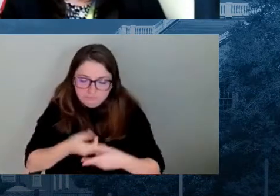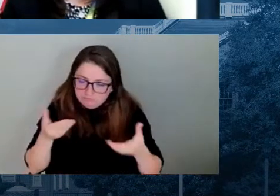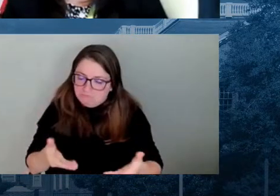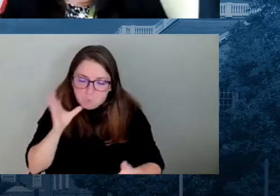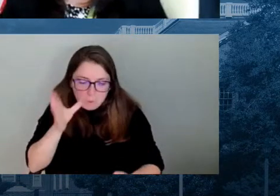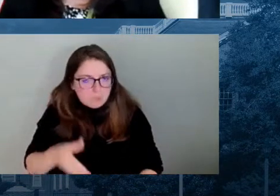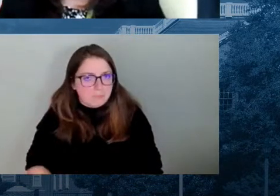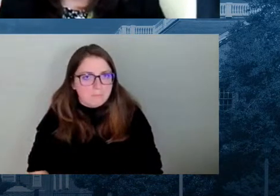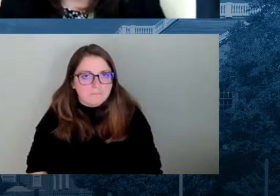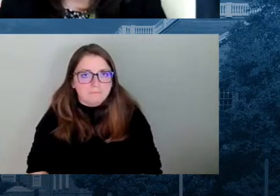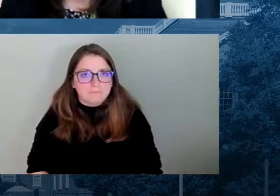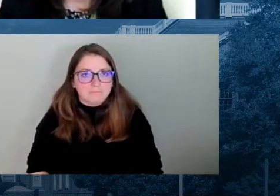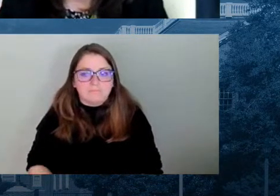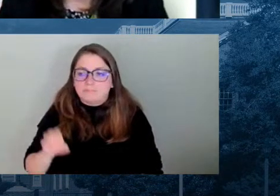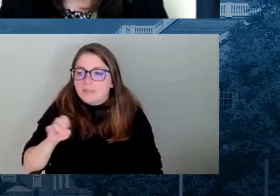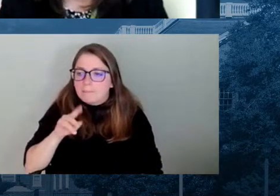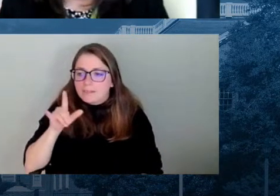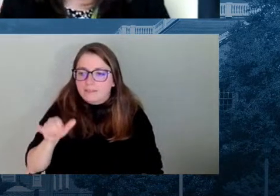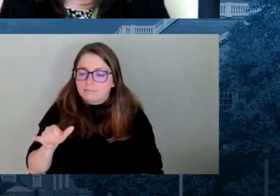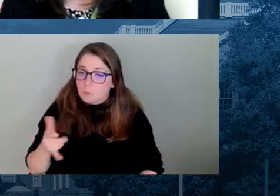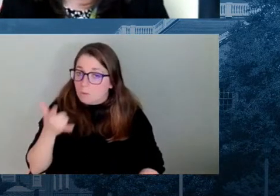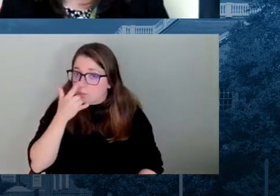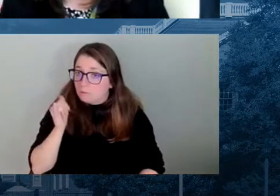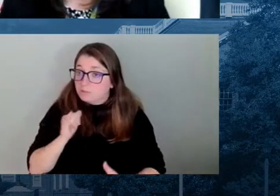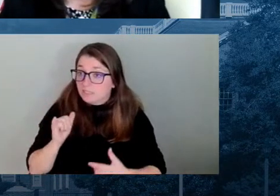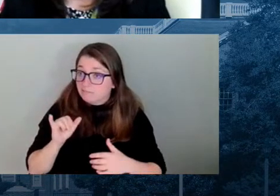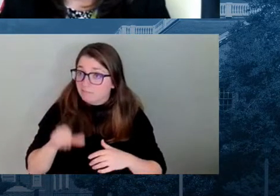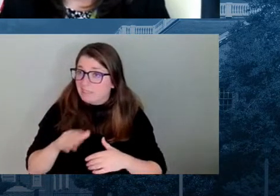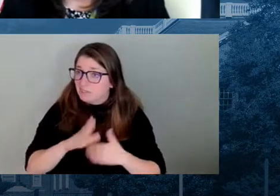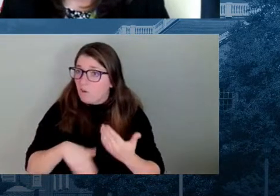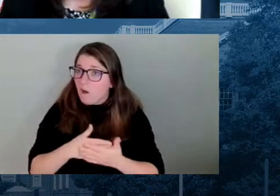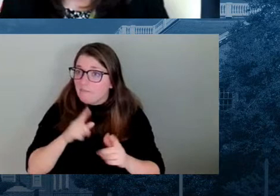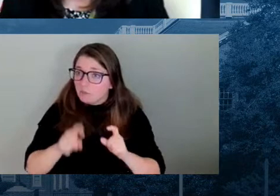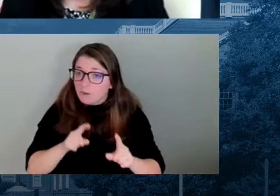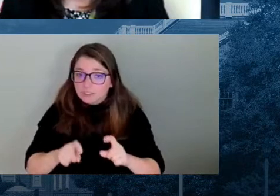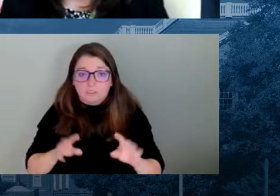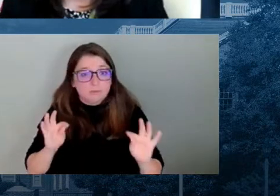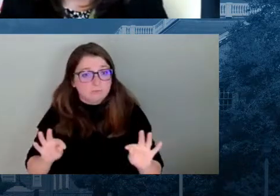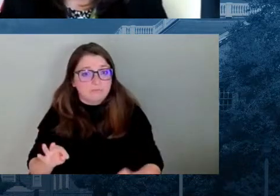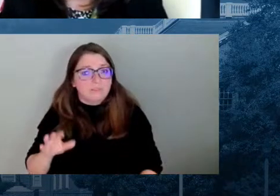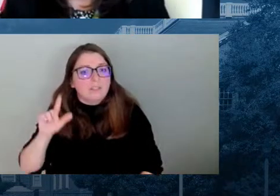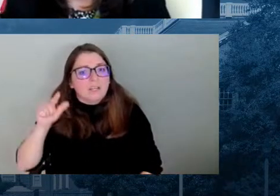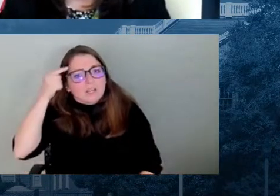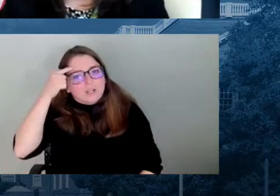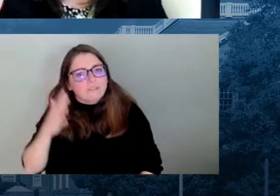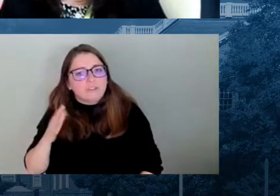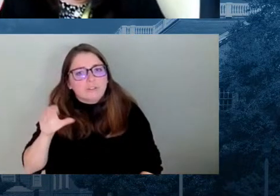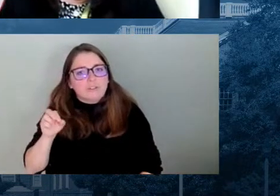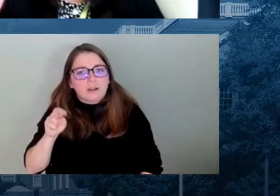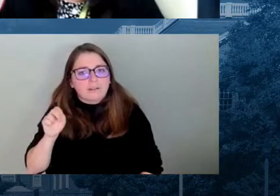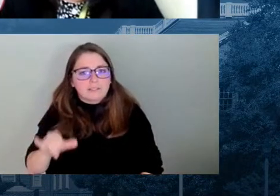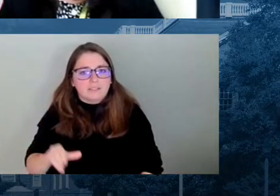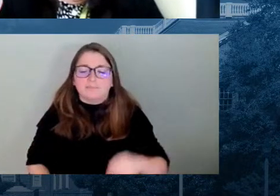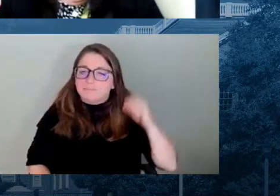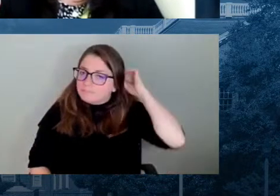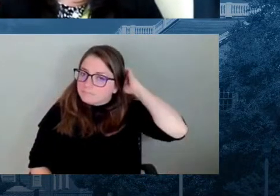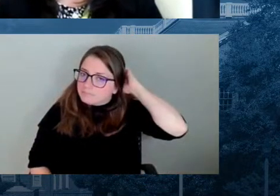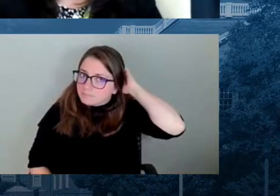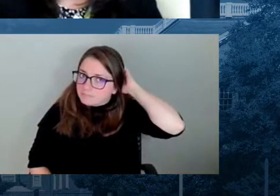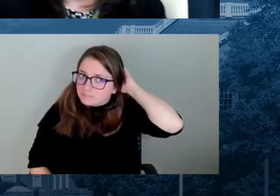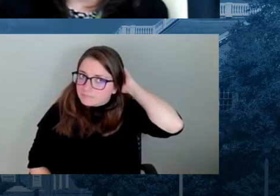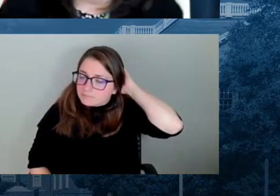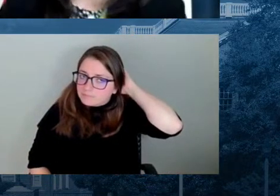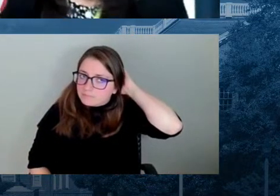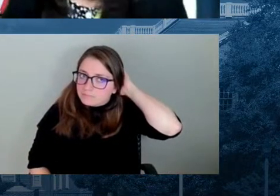And it looks like that's all the questions we have from press. Yeah, and so just to go back, I hope we have this slide up